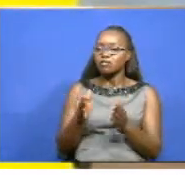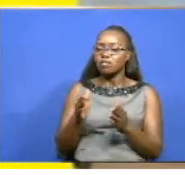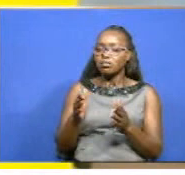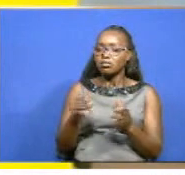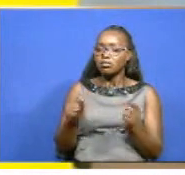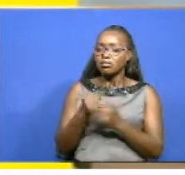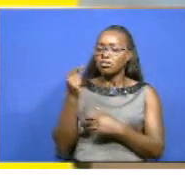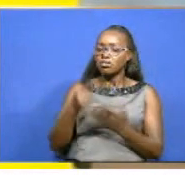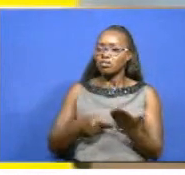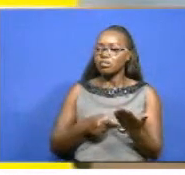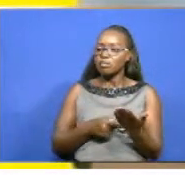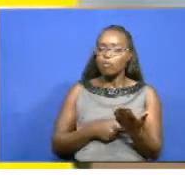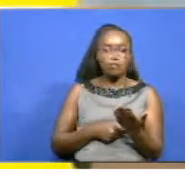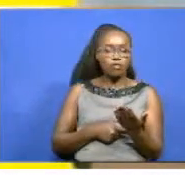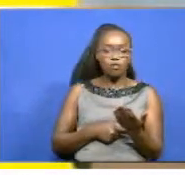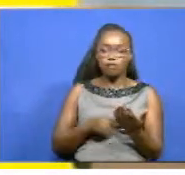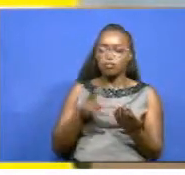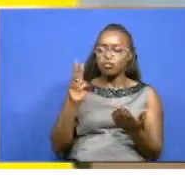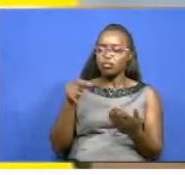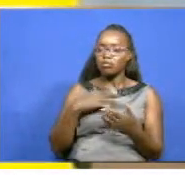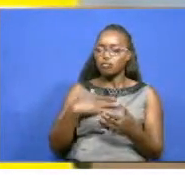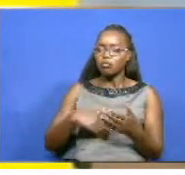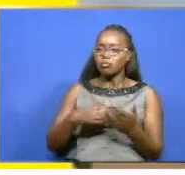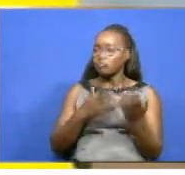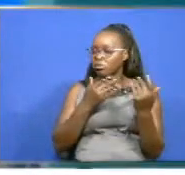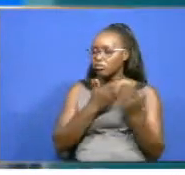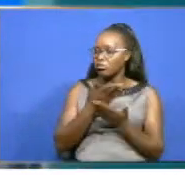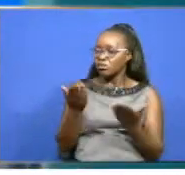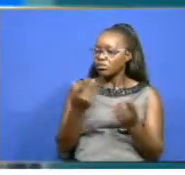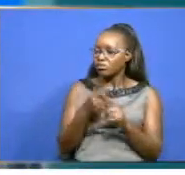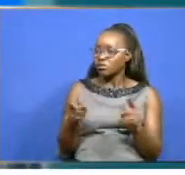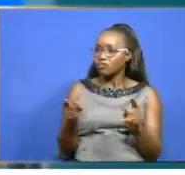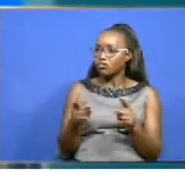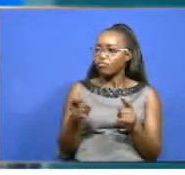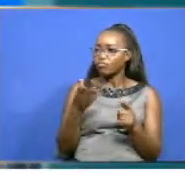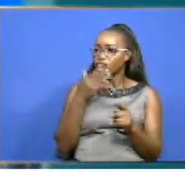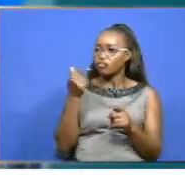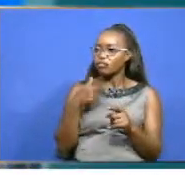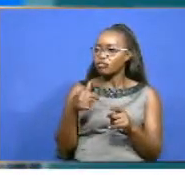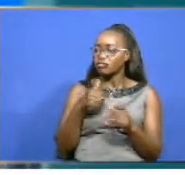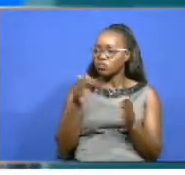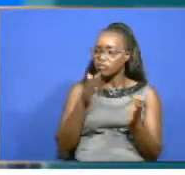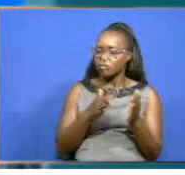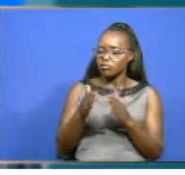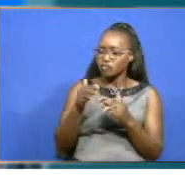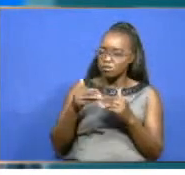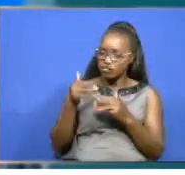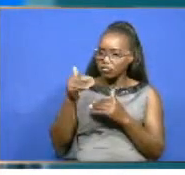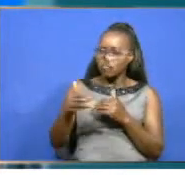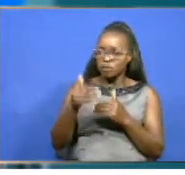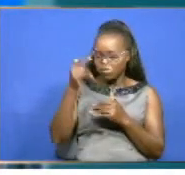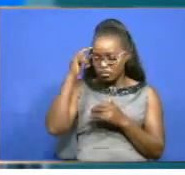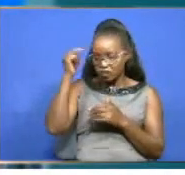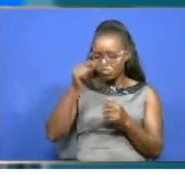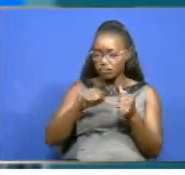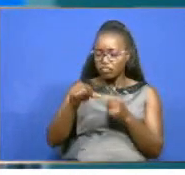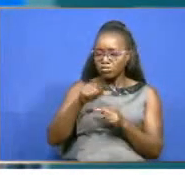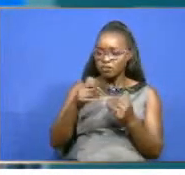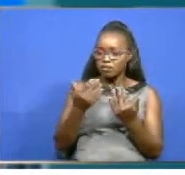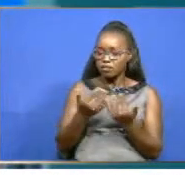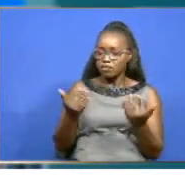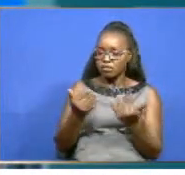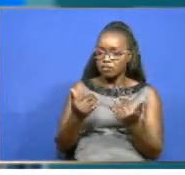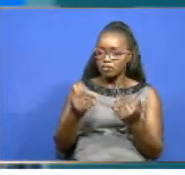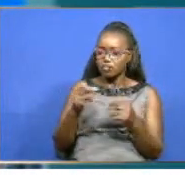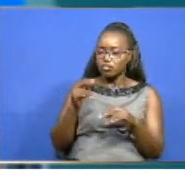happened. Nobody was expecting this. But it is better for us to plan forward and think about things when they are